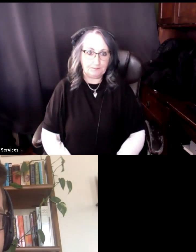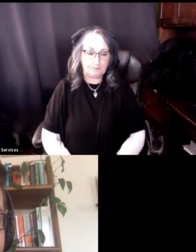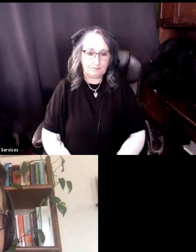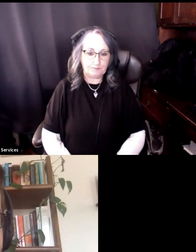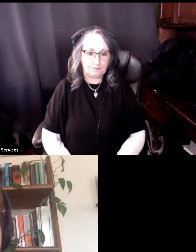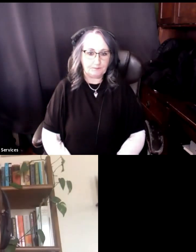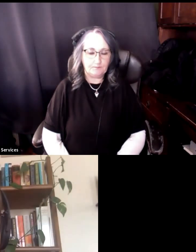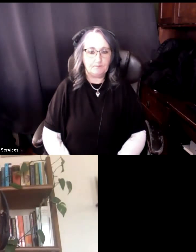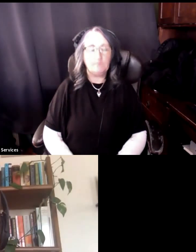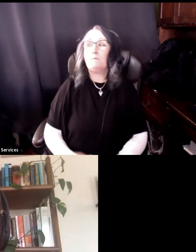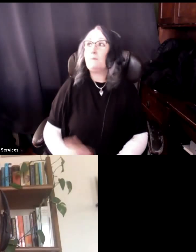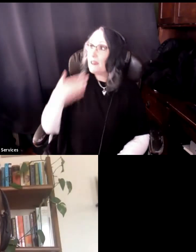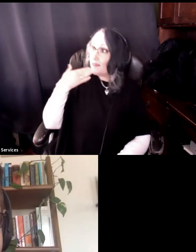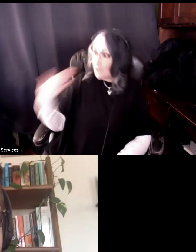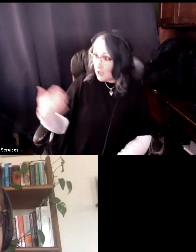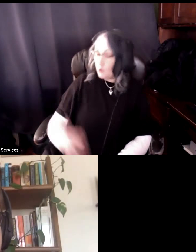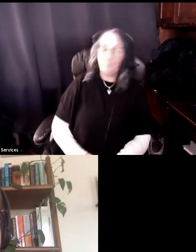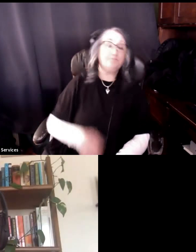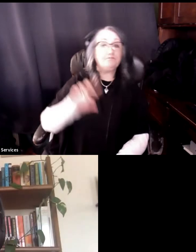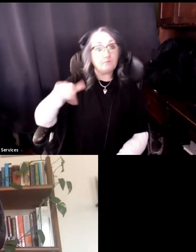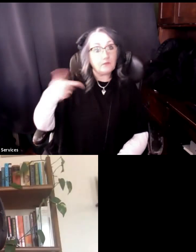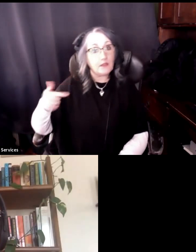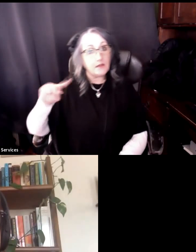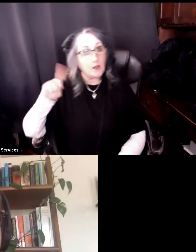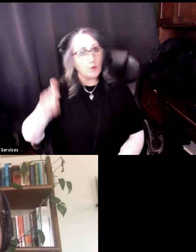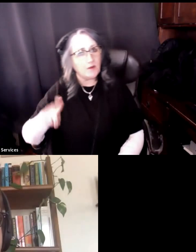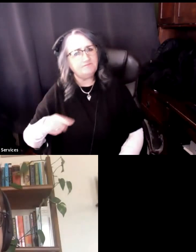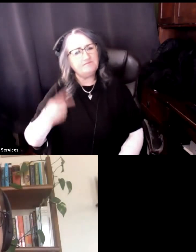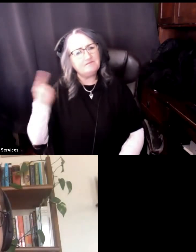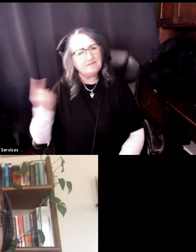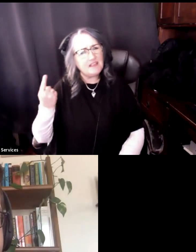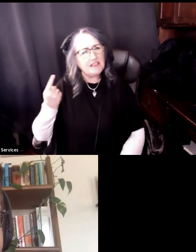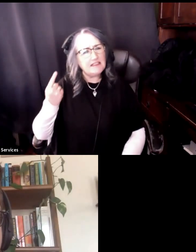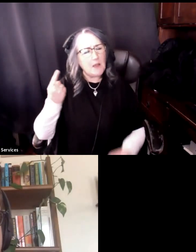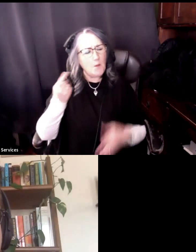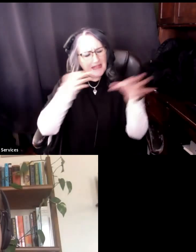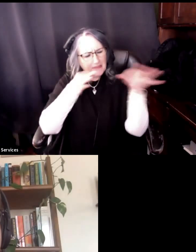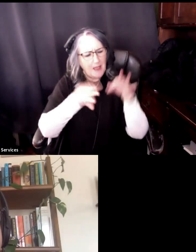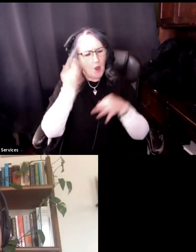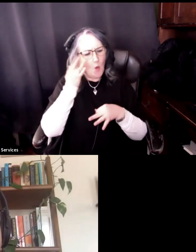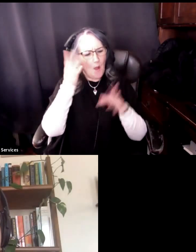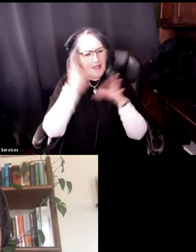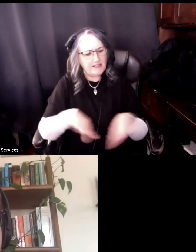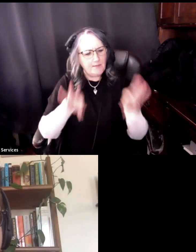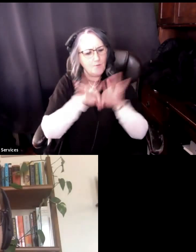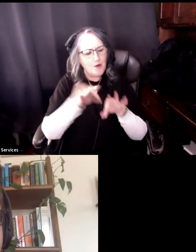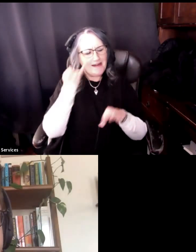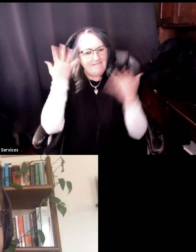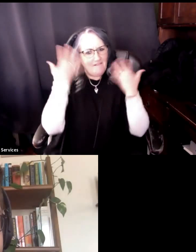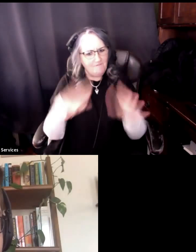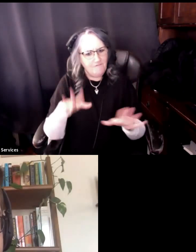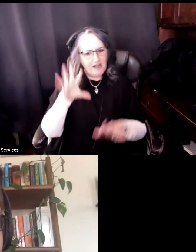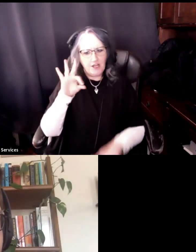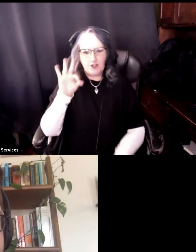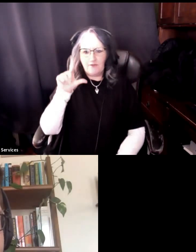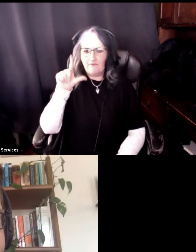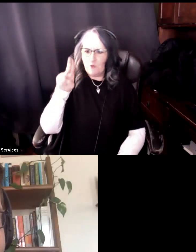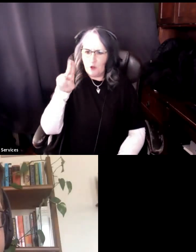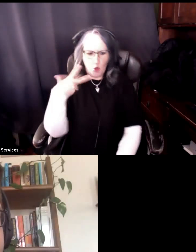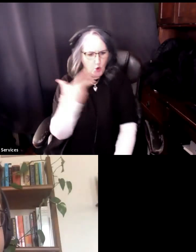Thank you very much. Next question. Can someone explain why is it important to know if someone had a flu shot? Will they be denied